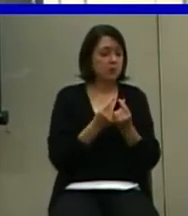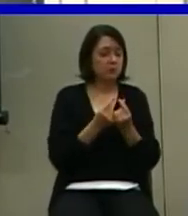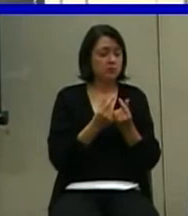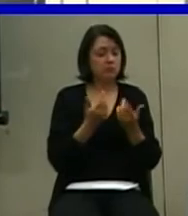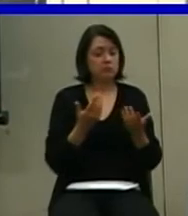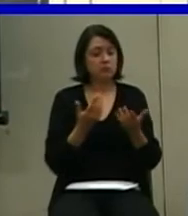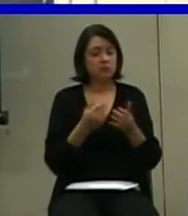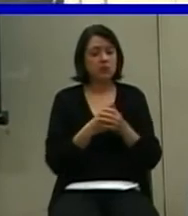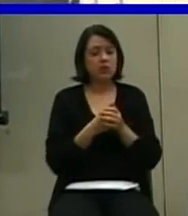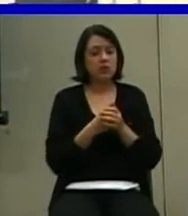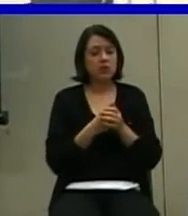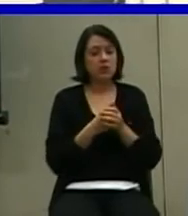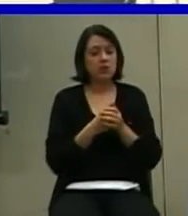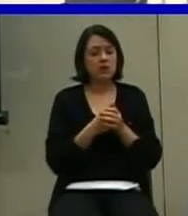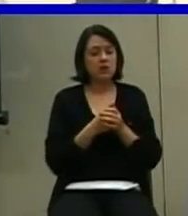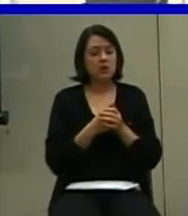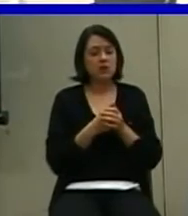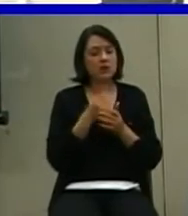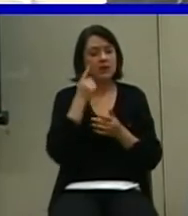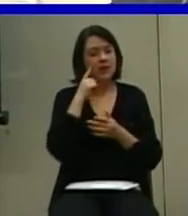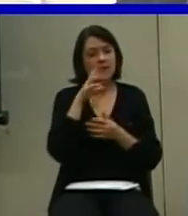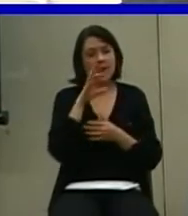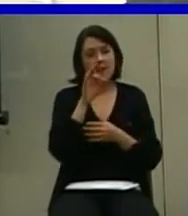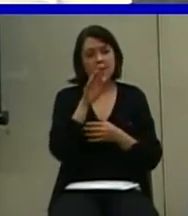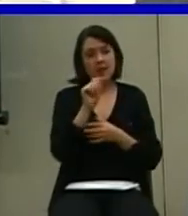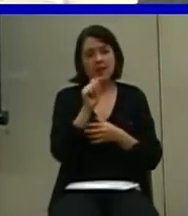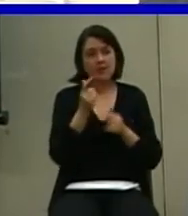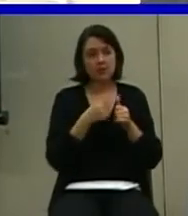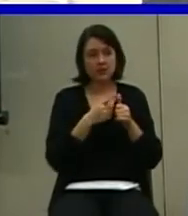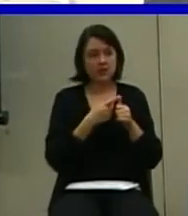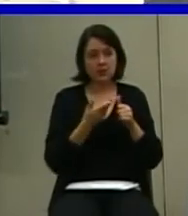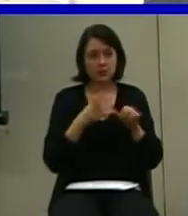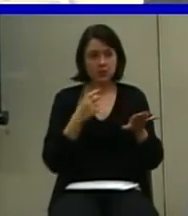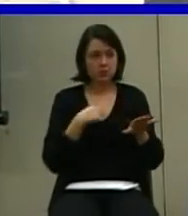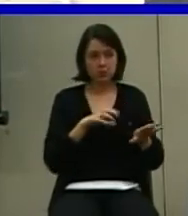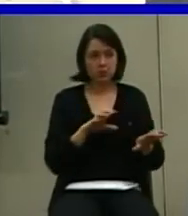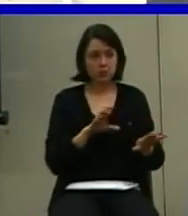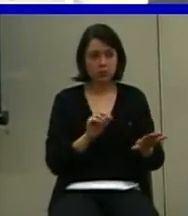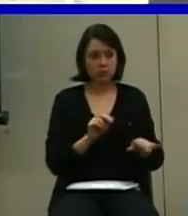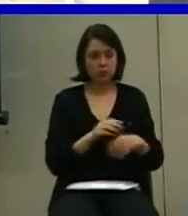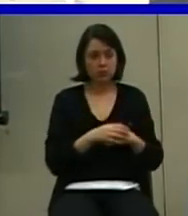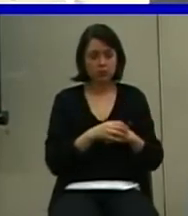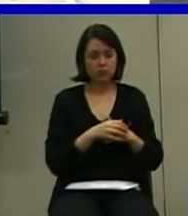that? So let's not think of FBA as our first thing that we do.